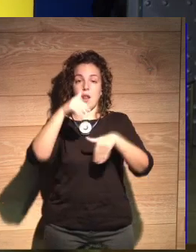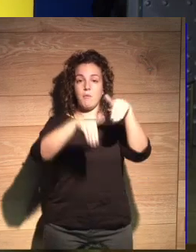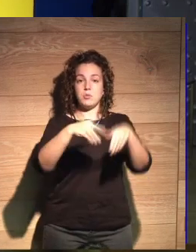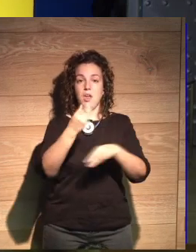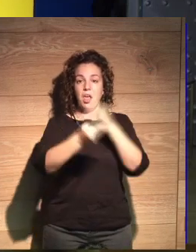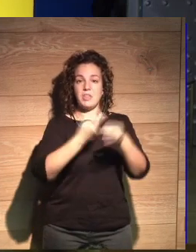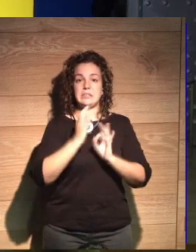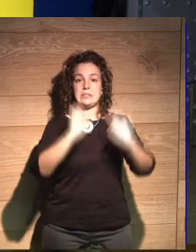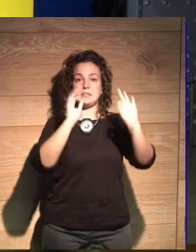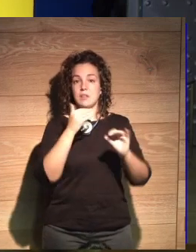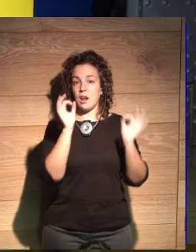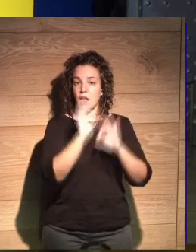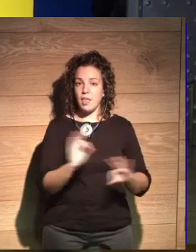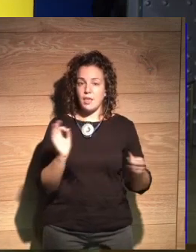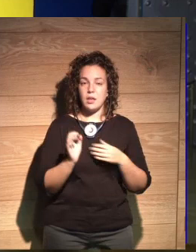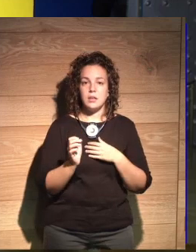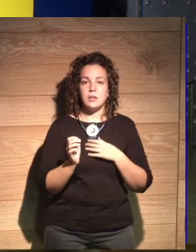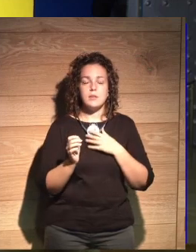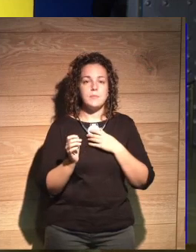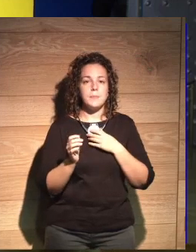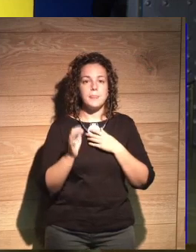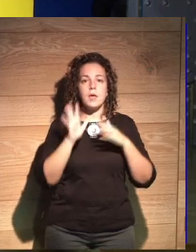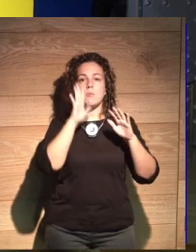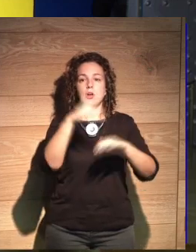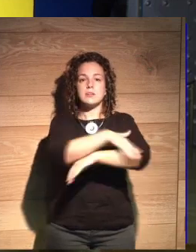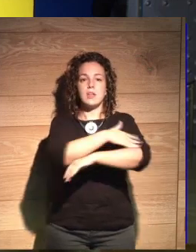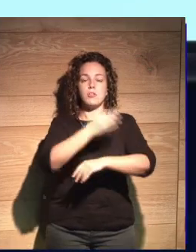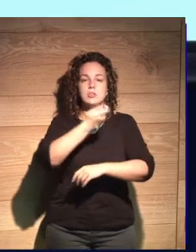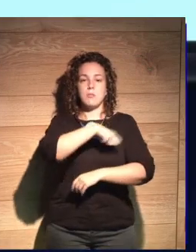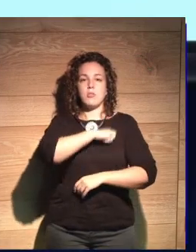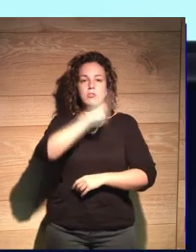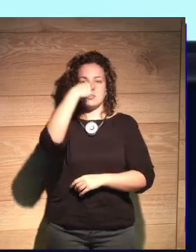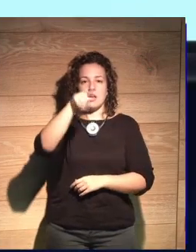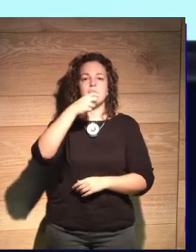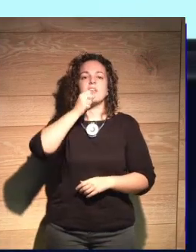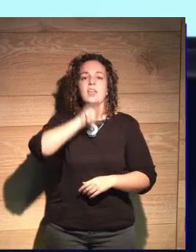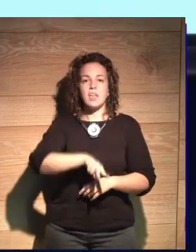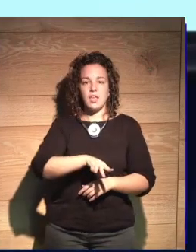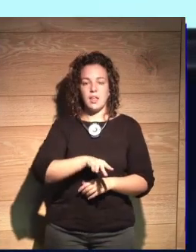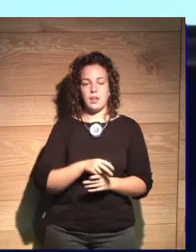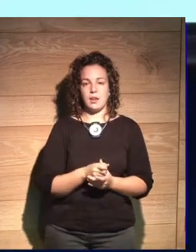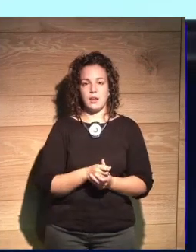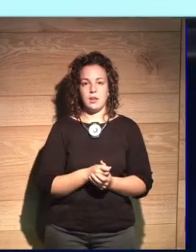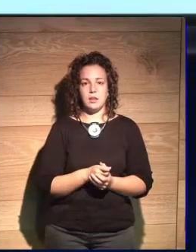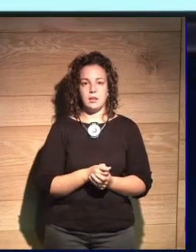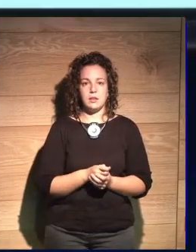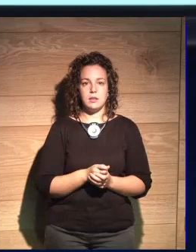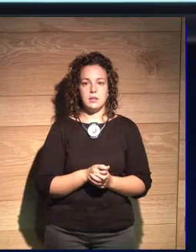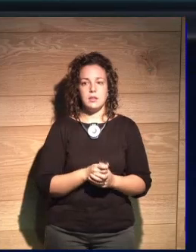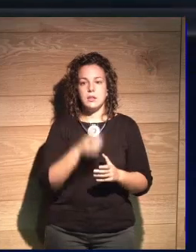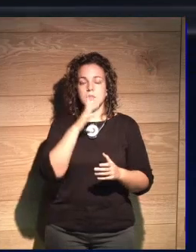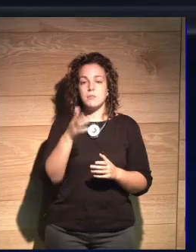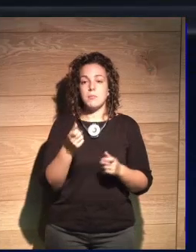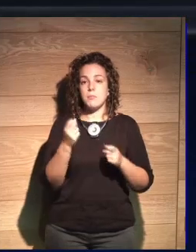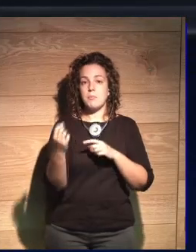state knows of your existence. It will send you a letter saying, the election is on this day in this place, go vote there,